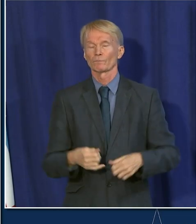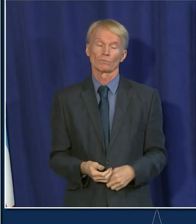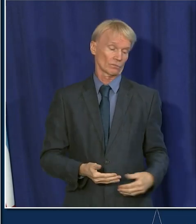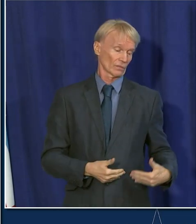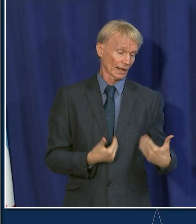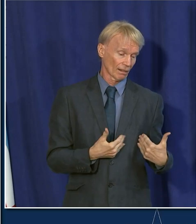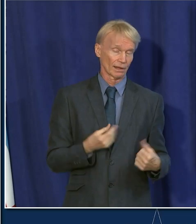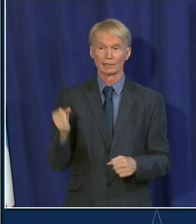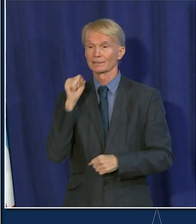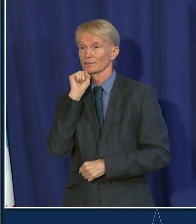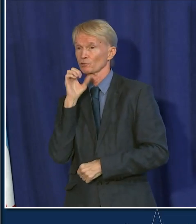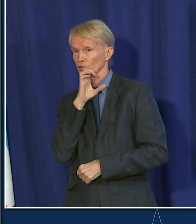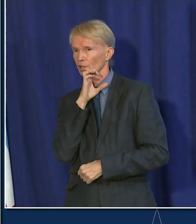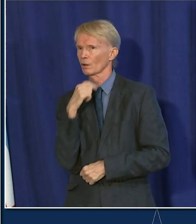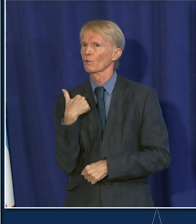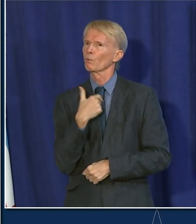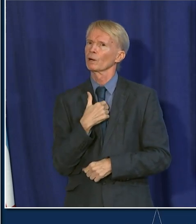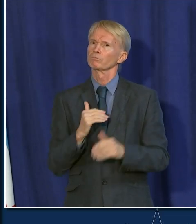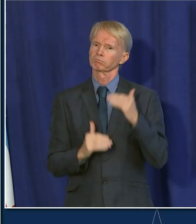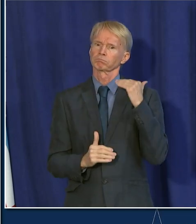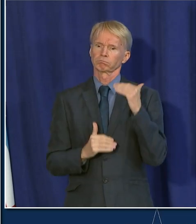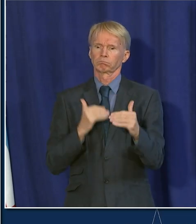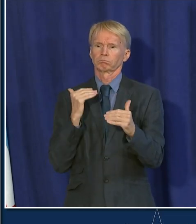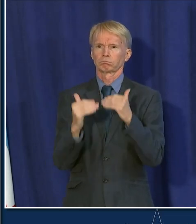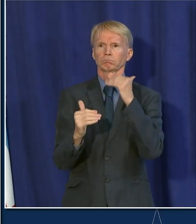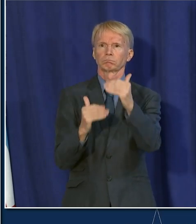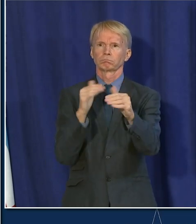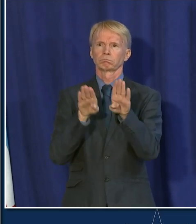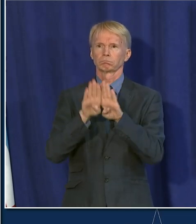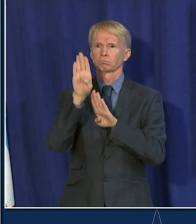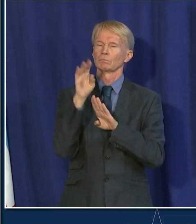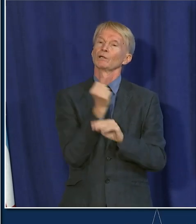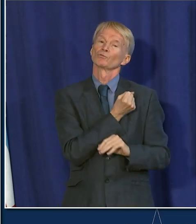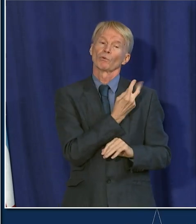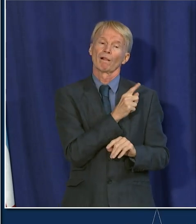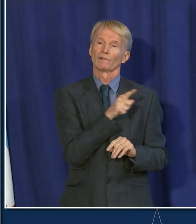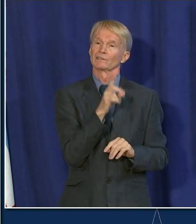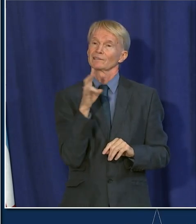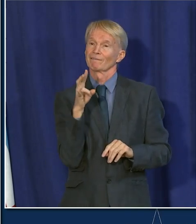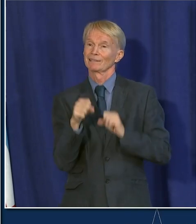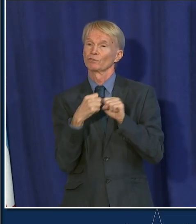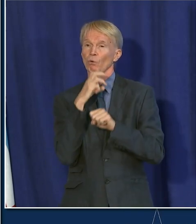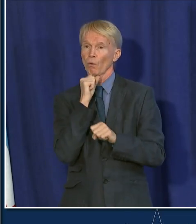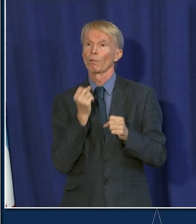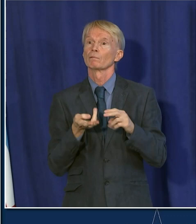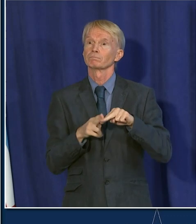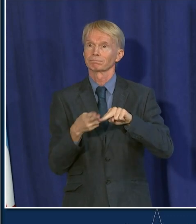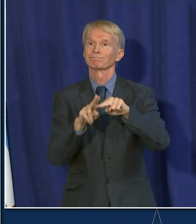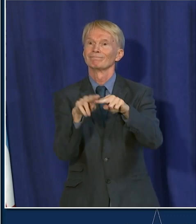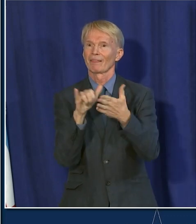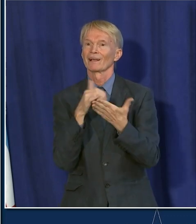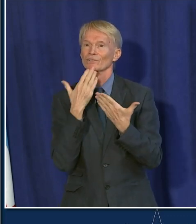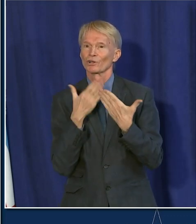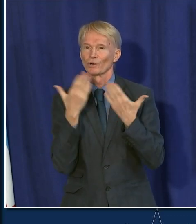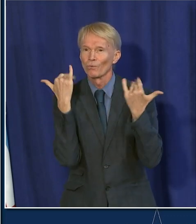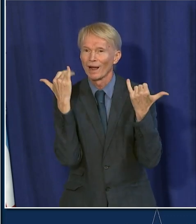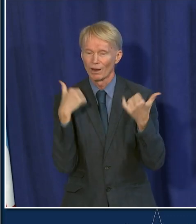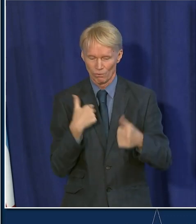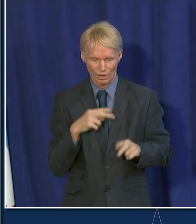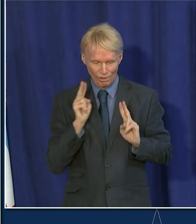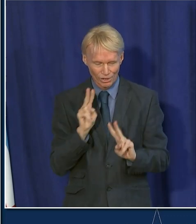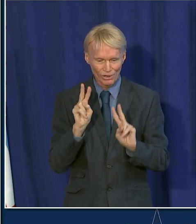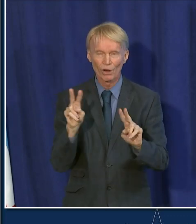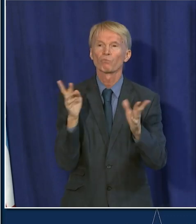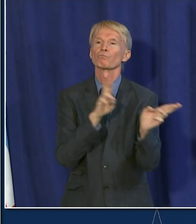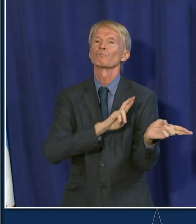adolescents and seniors. We're making the most progress each week in that 12 to 17-year-old group, which is good because that's the group, particularly as we're looking toward heading